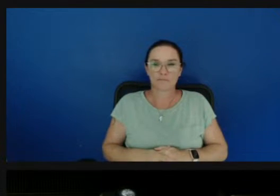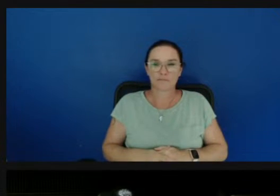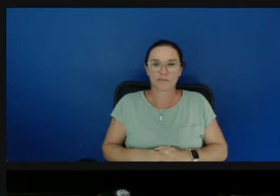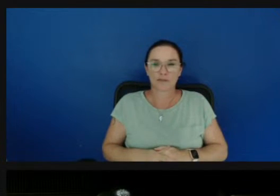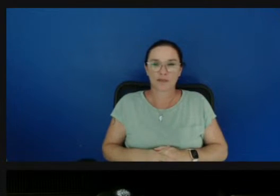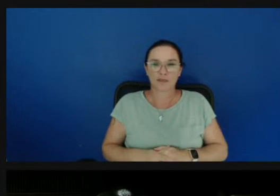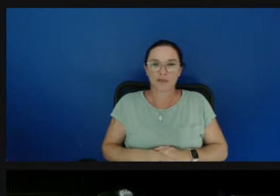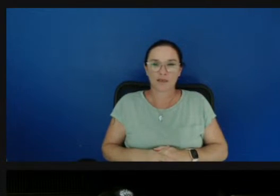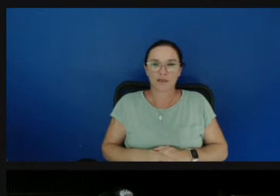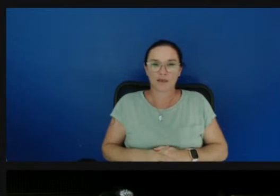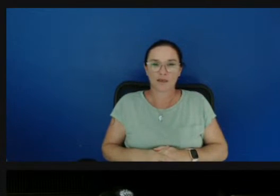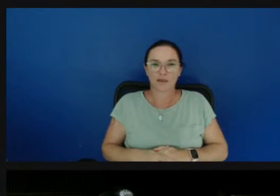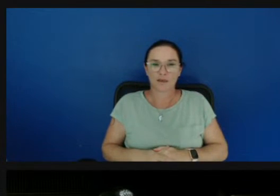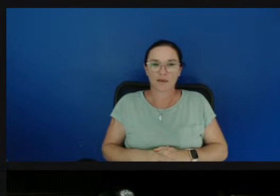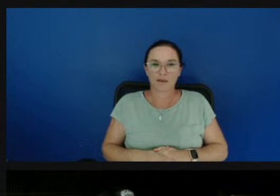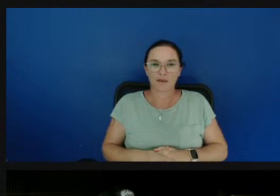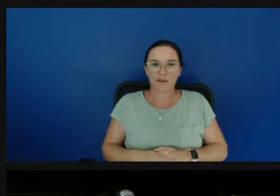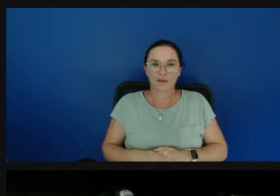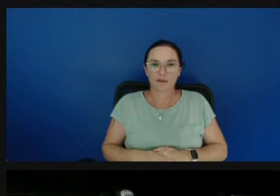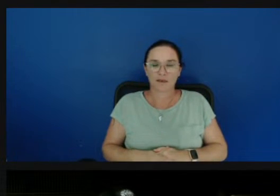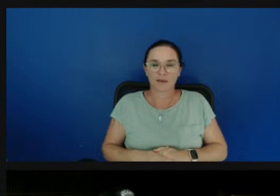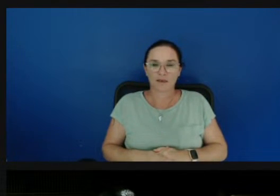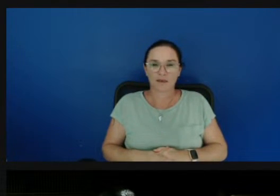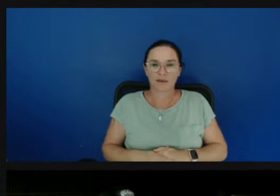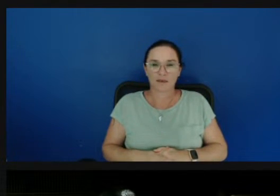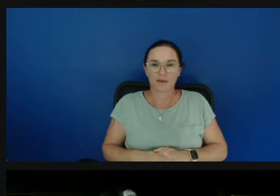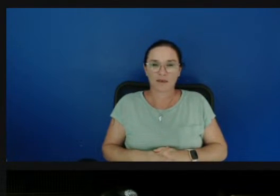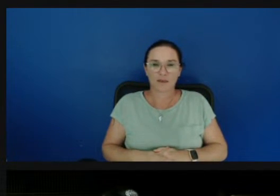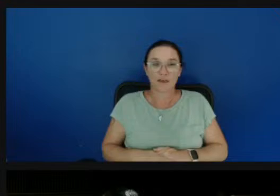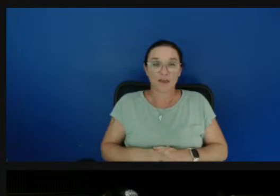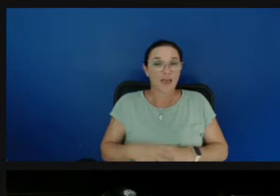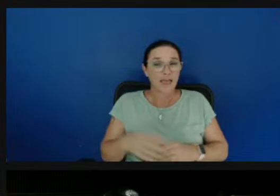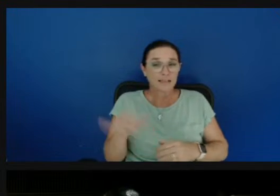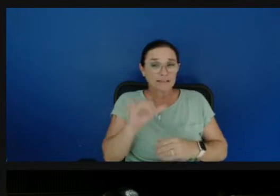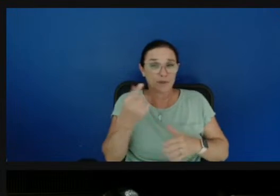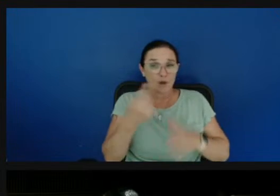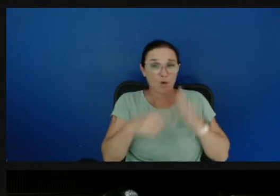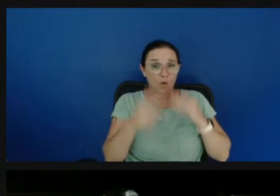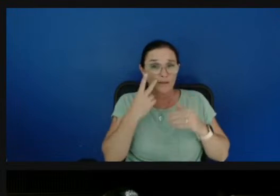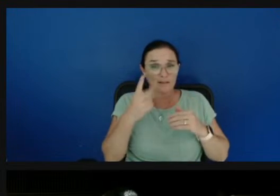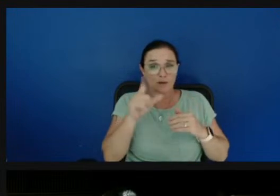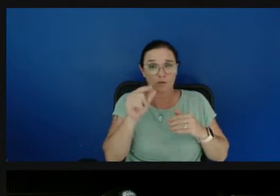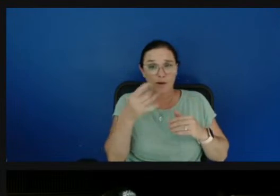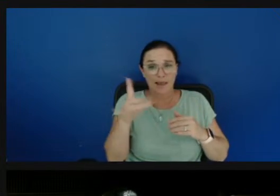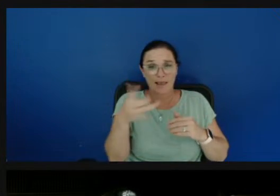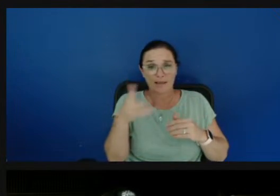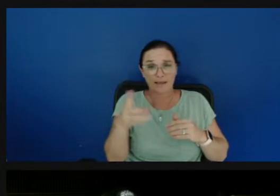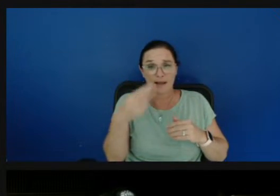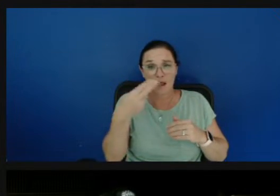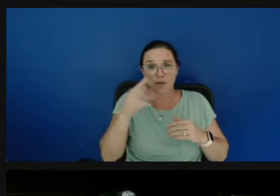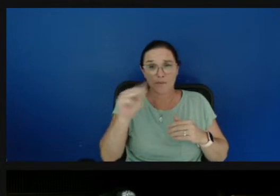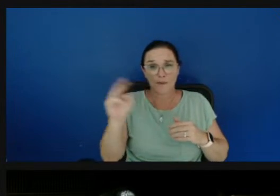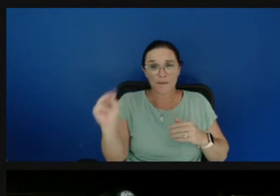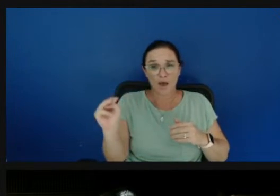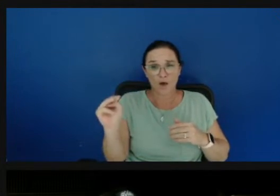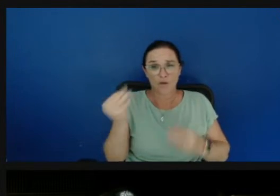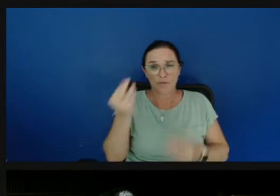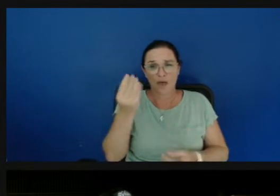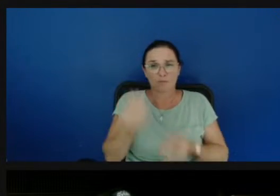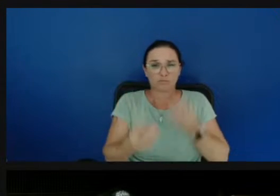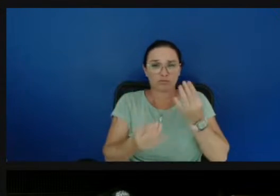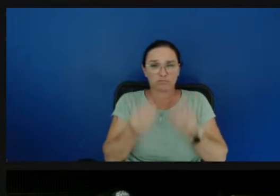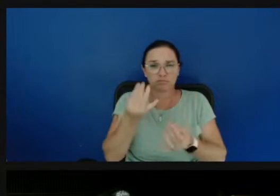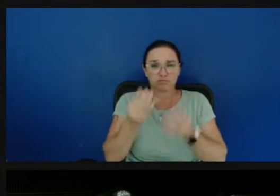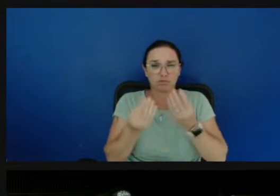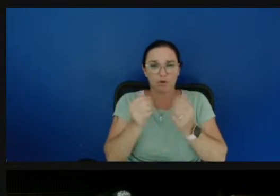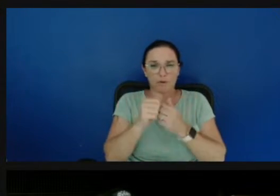the draining isn't something we might catch a little bit. This is very similar to what we saw back in 2018 up in Maunaloa with this bubbling of gases off the margins.